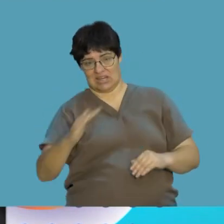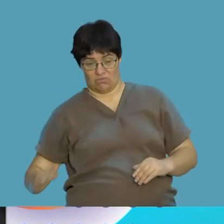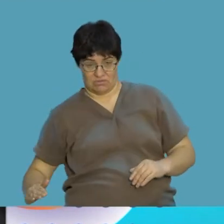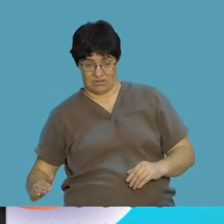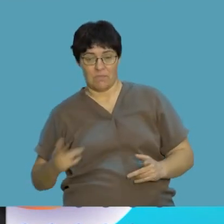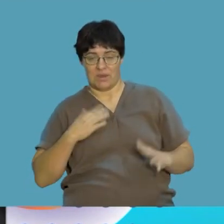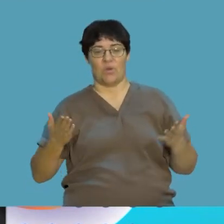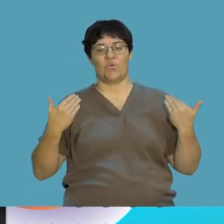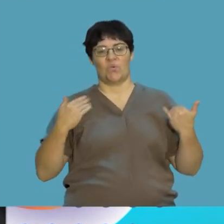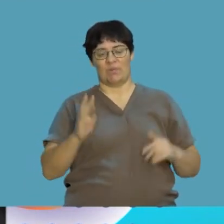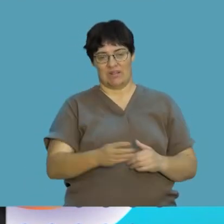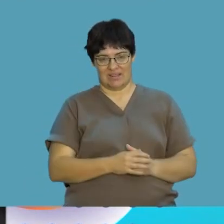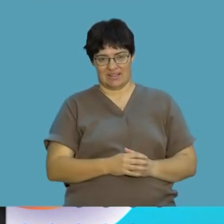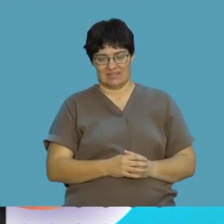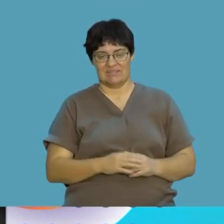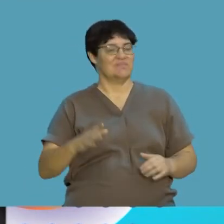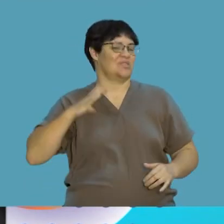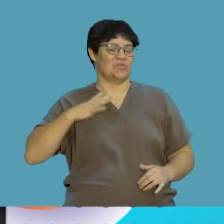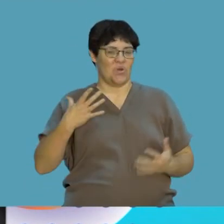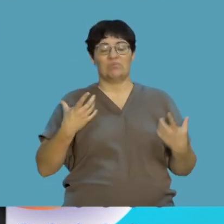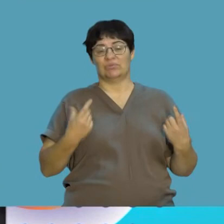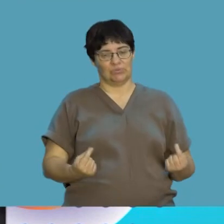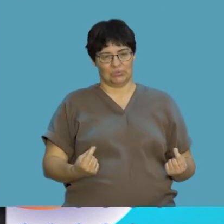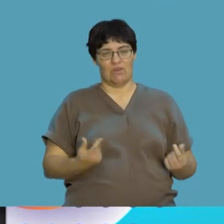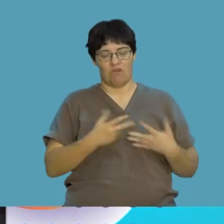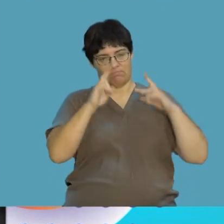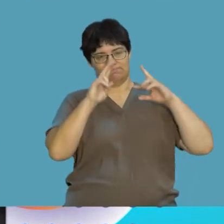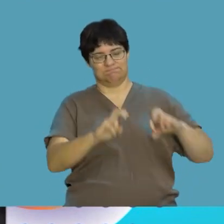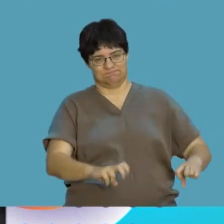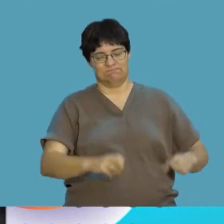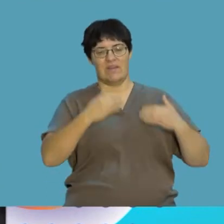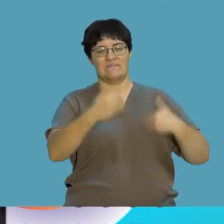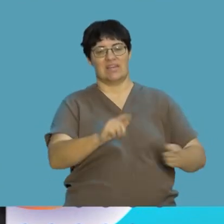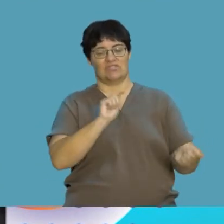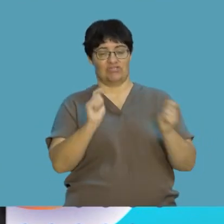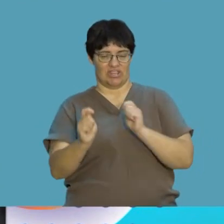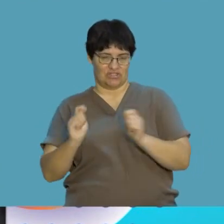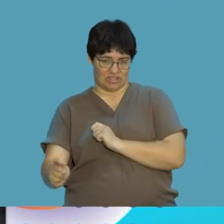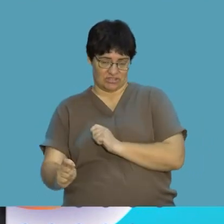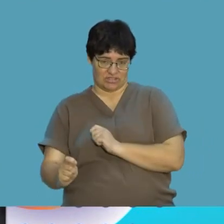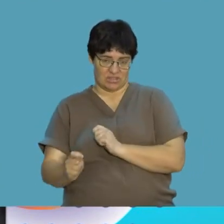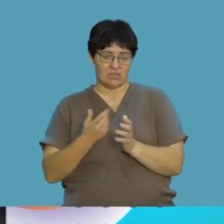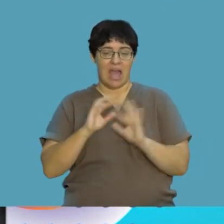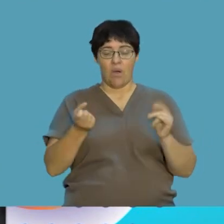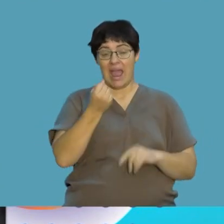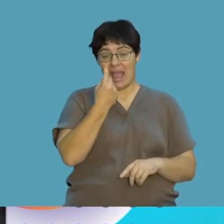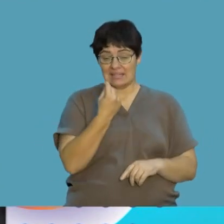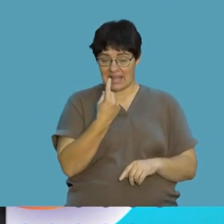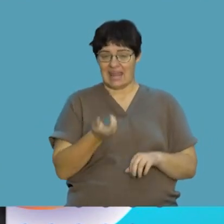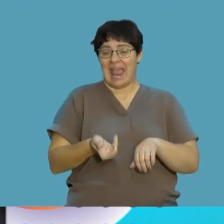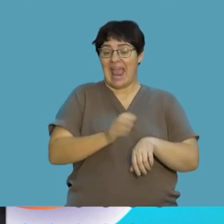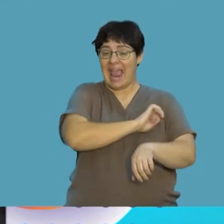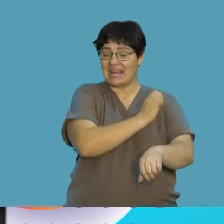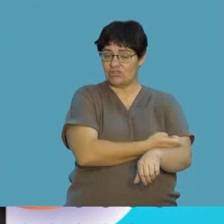So for today, that's all that we had to do in terms of exploring phase change and understanding how energy plays a role in as far as the